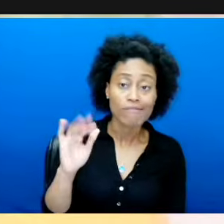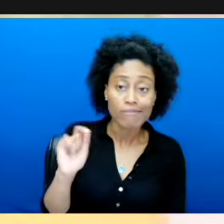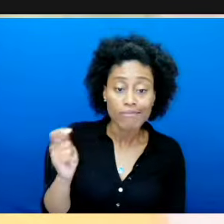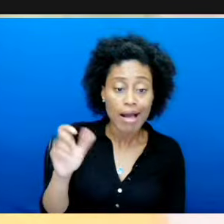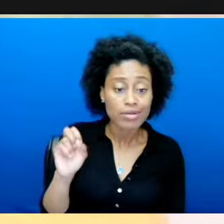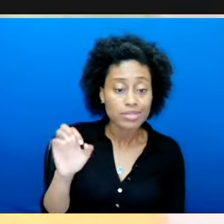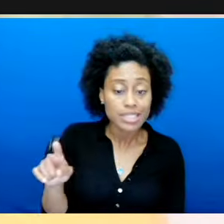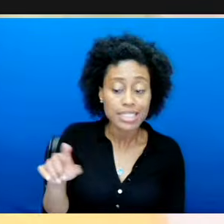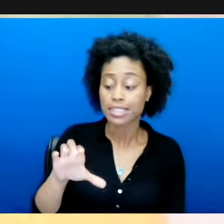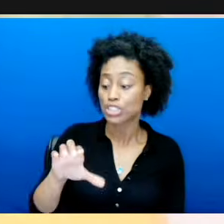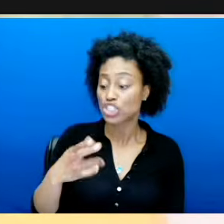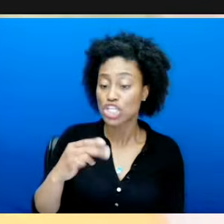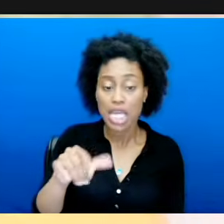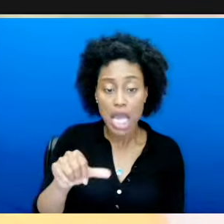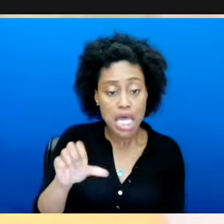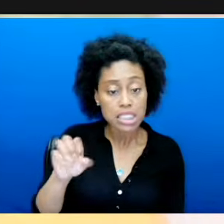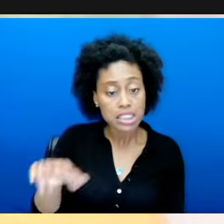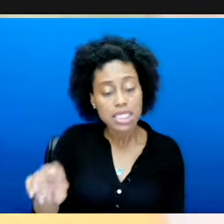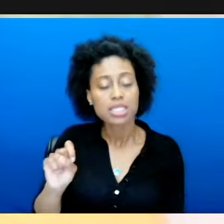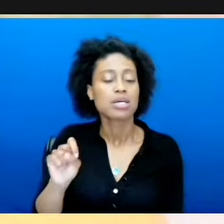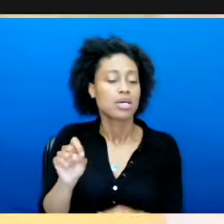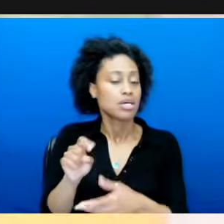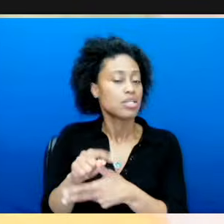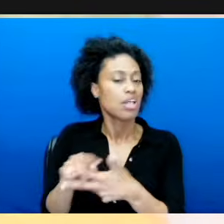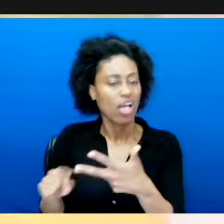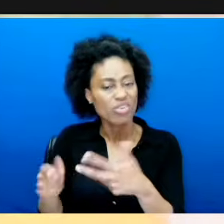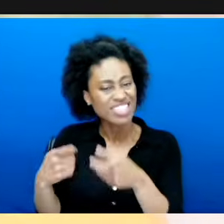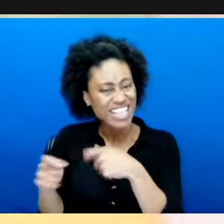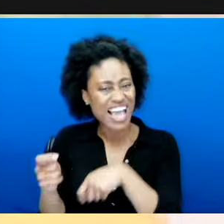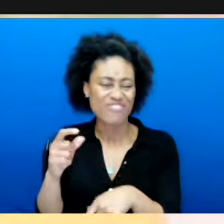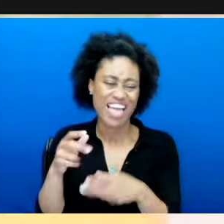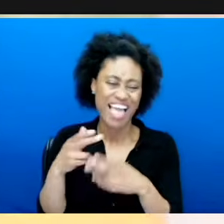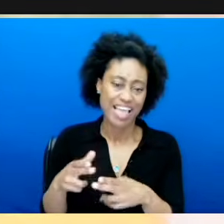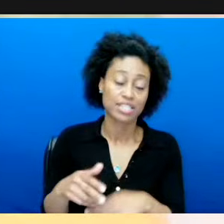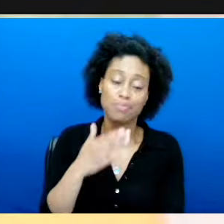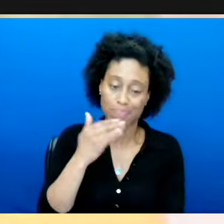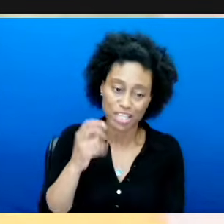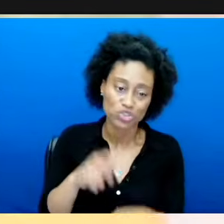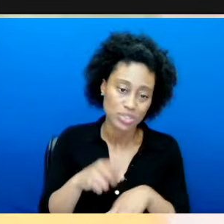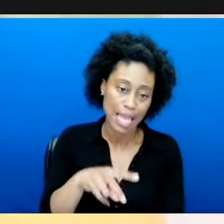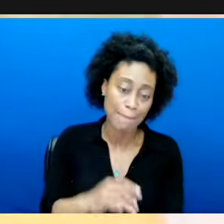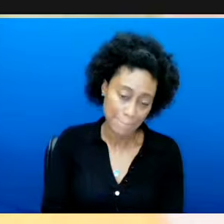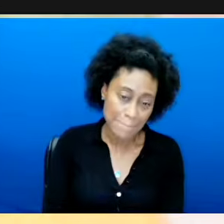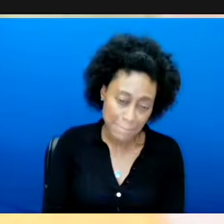those animal products in the wet batter is also really essential.